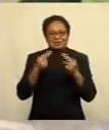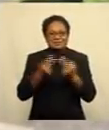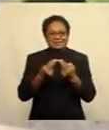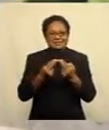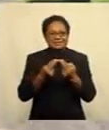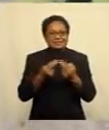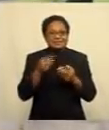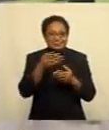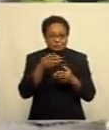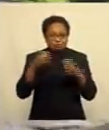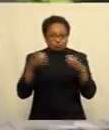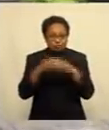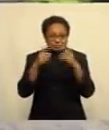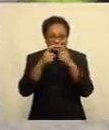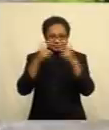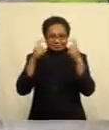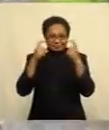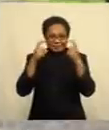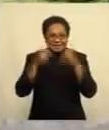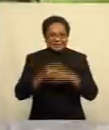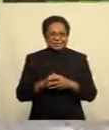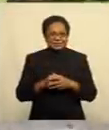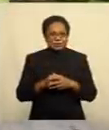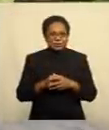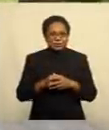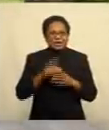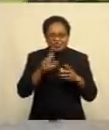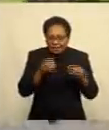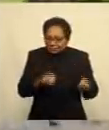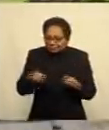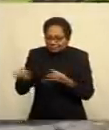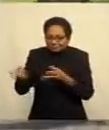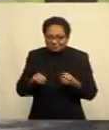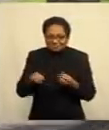are trying to stay out of the area as much as possible. We